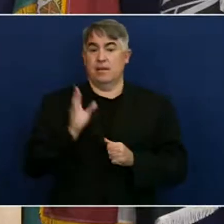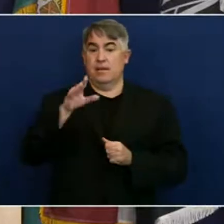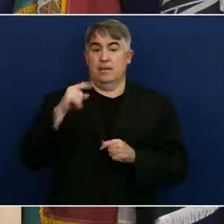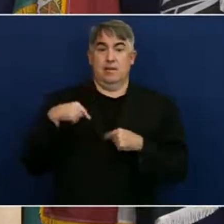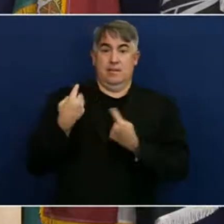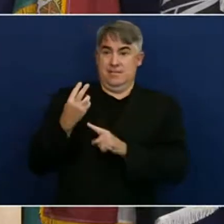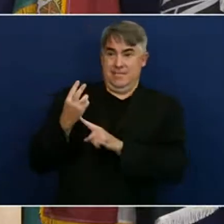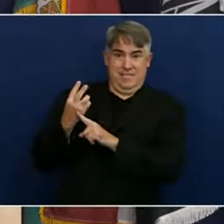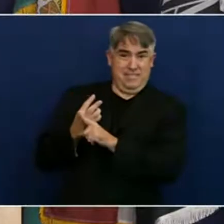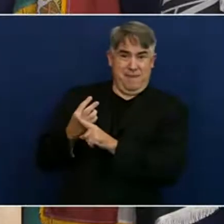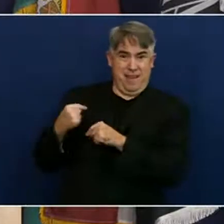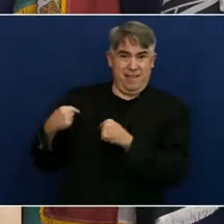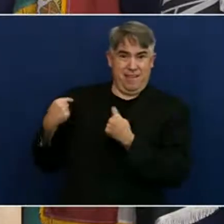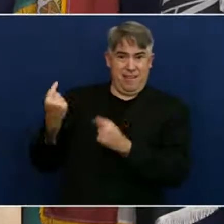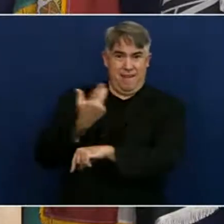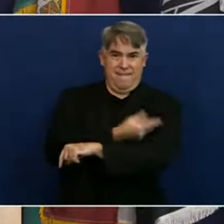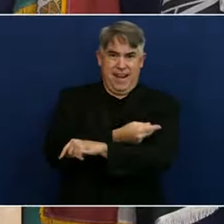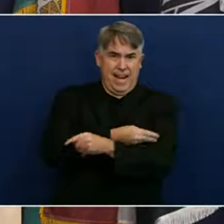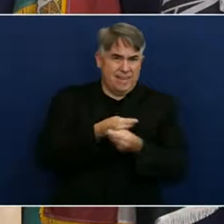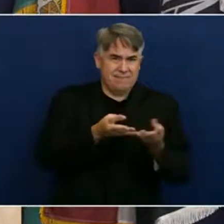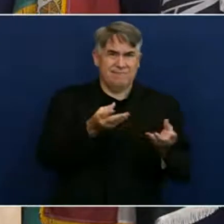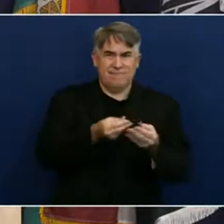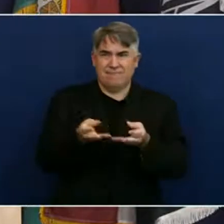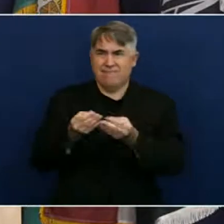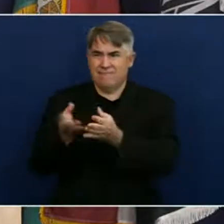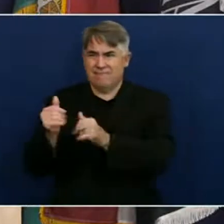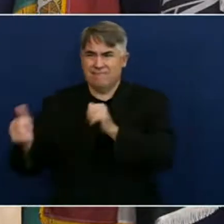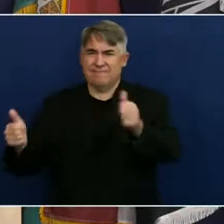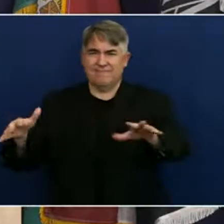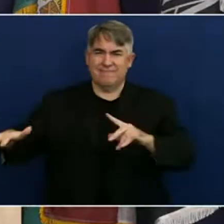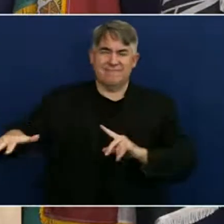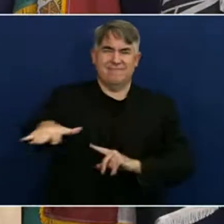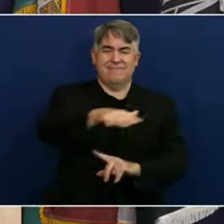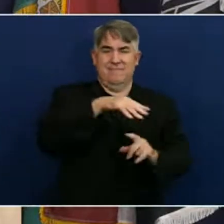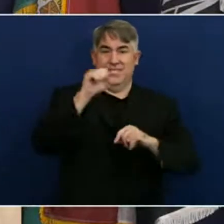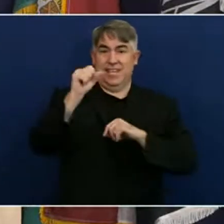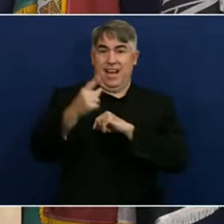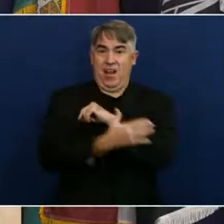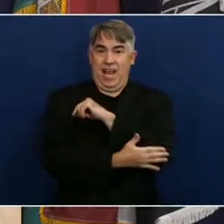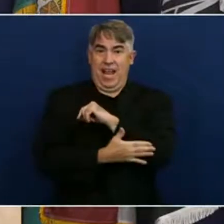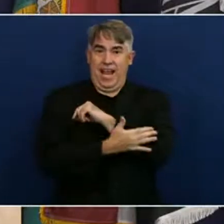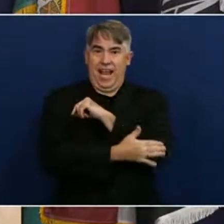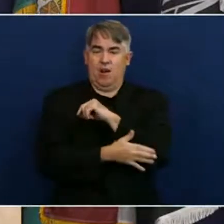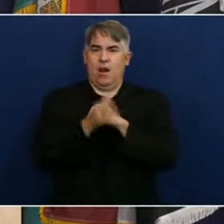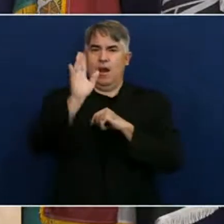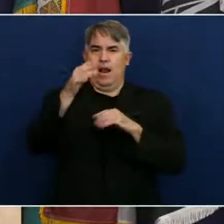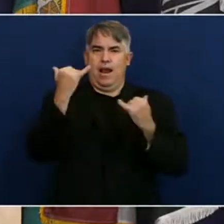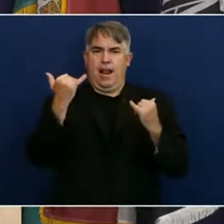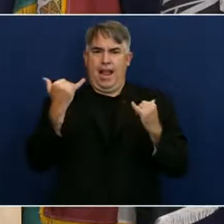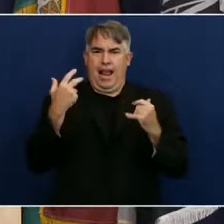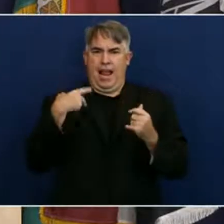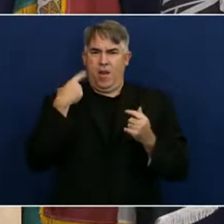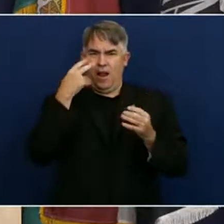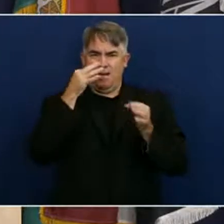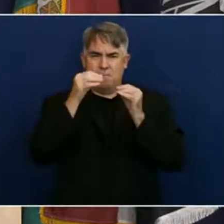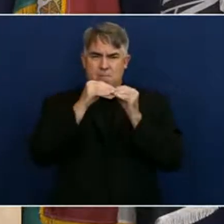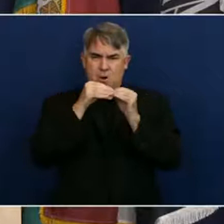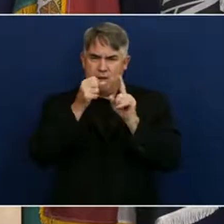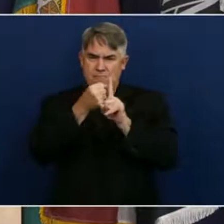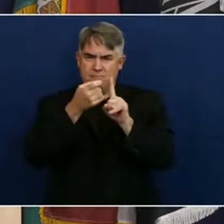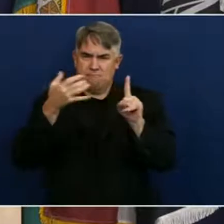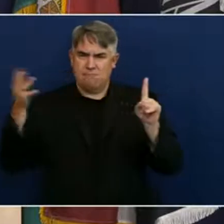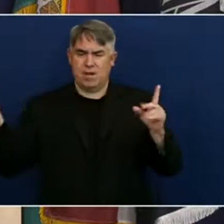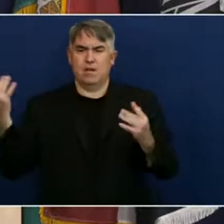vaccine distribution, I think it's good to take pause of where we are. More than 66% of